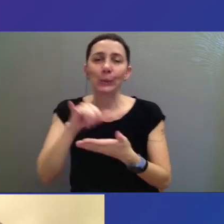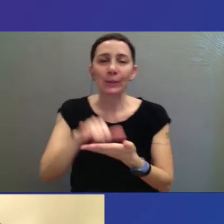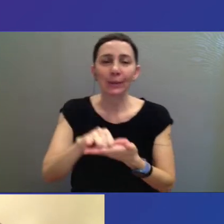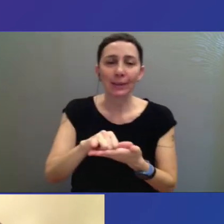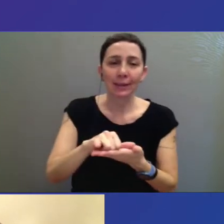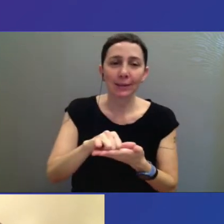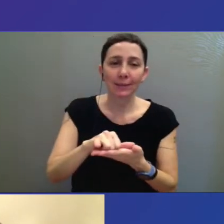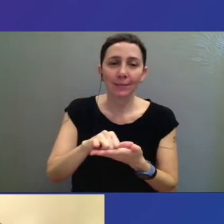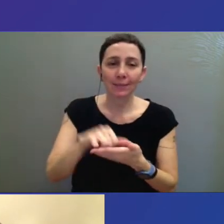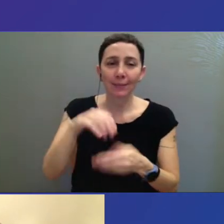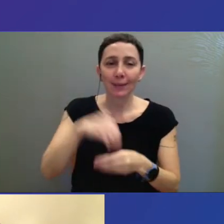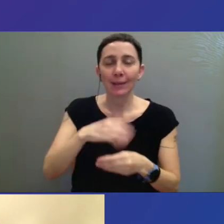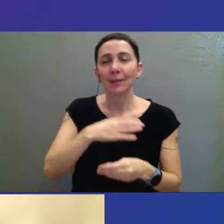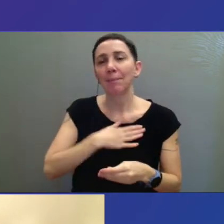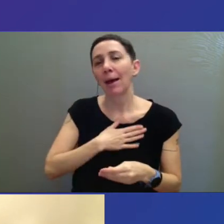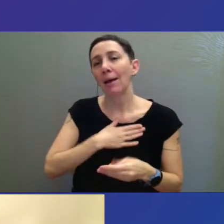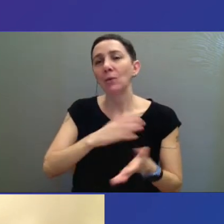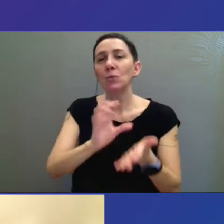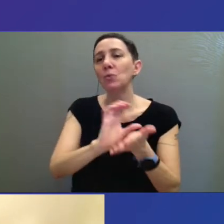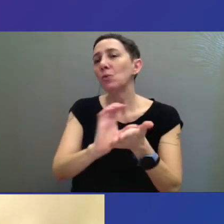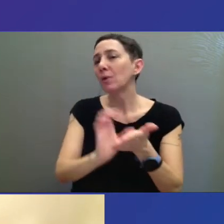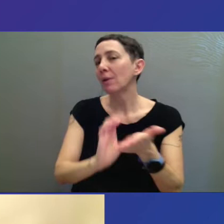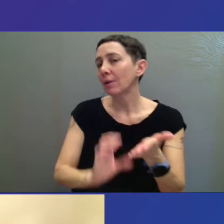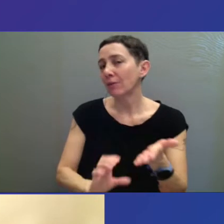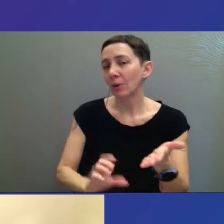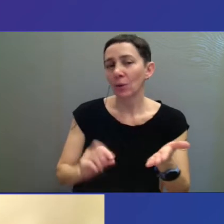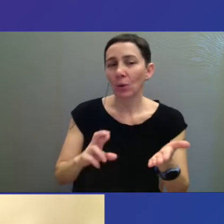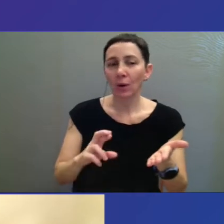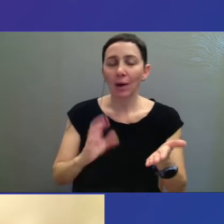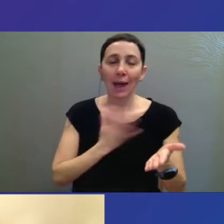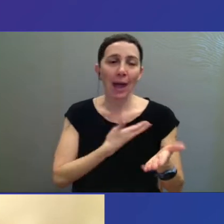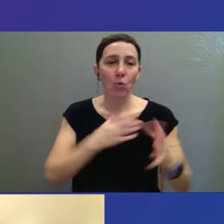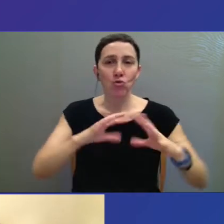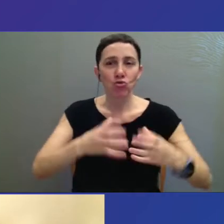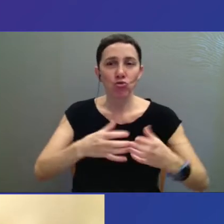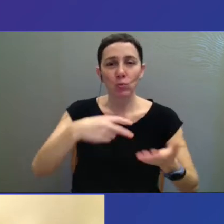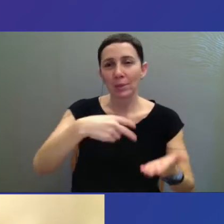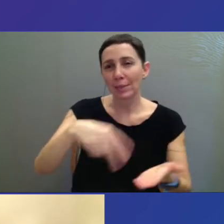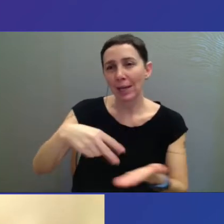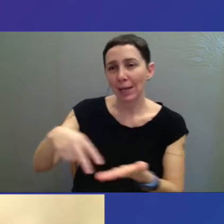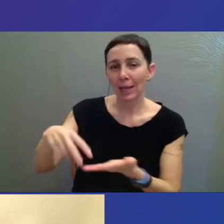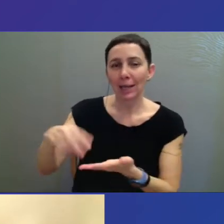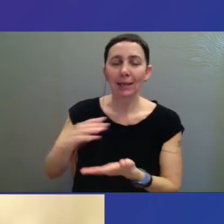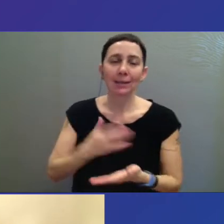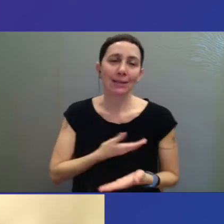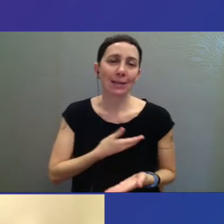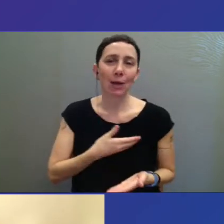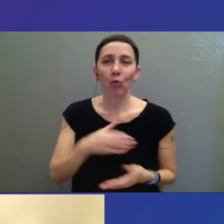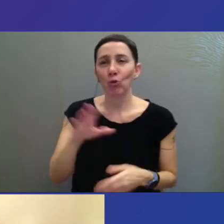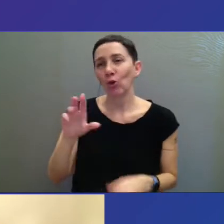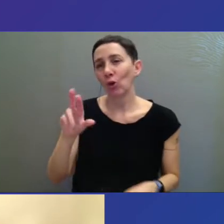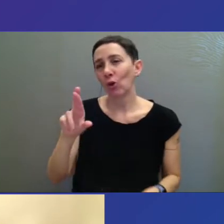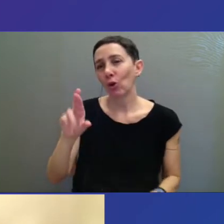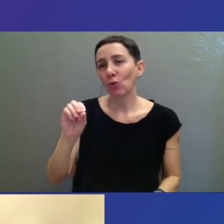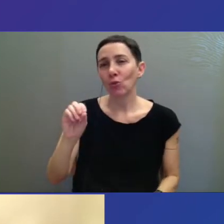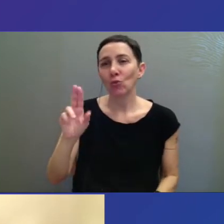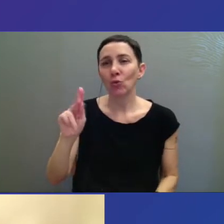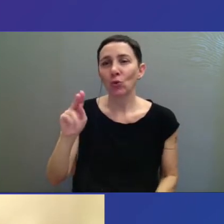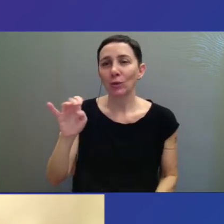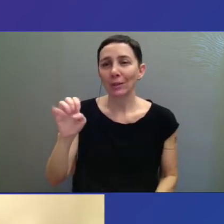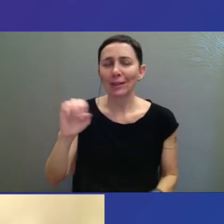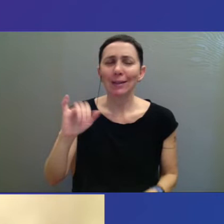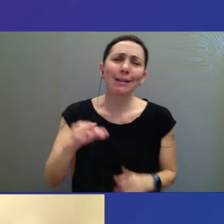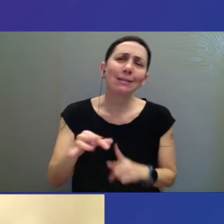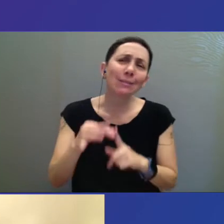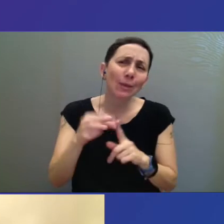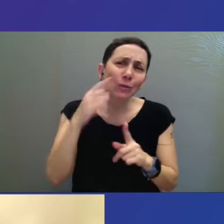in my choreography, right? Or our group dance or our routine. That's special to me because